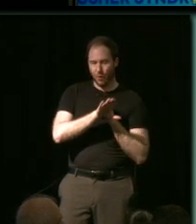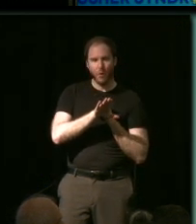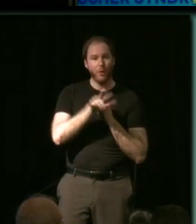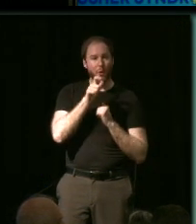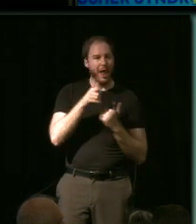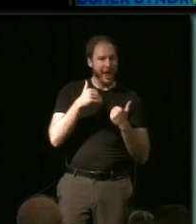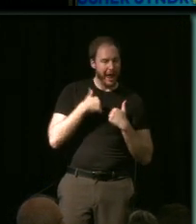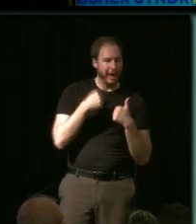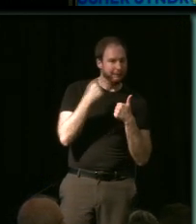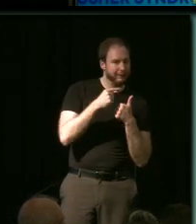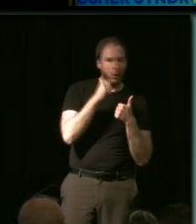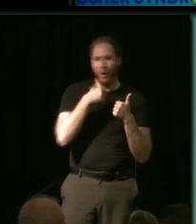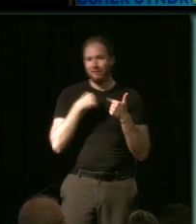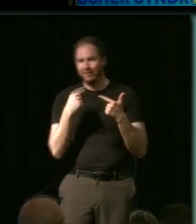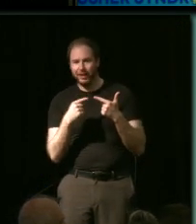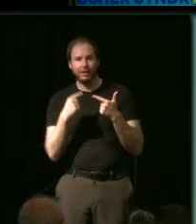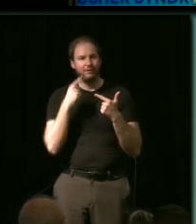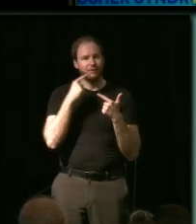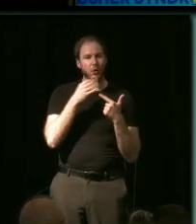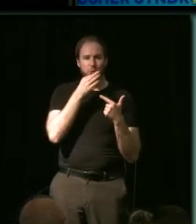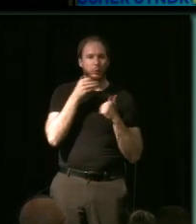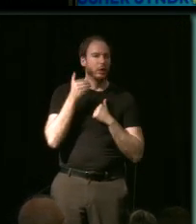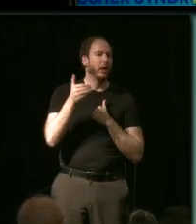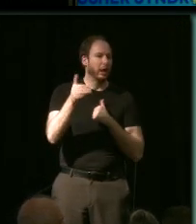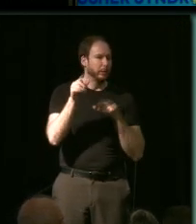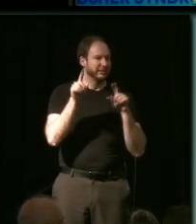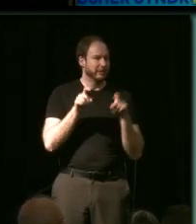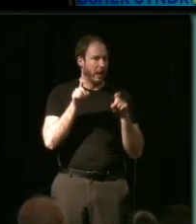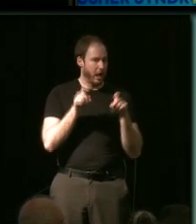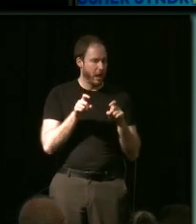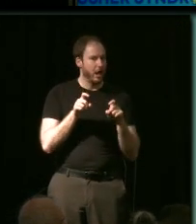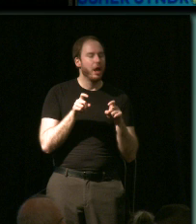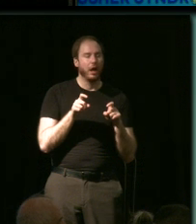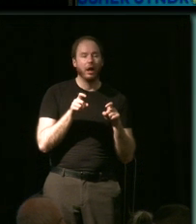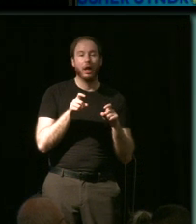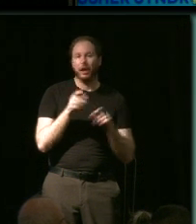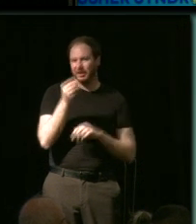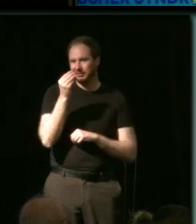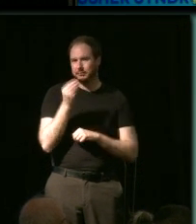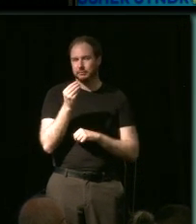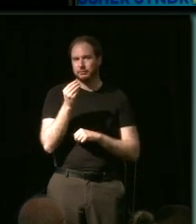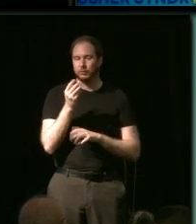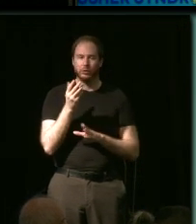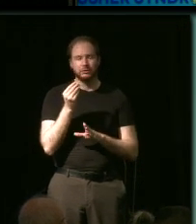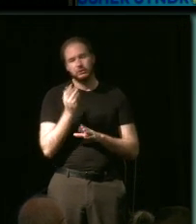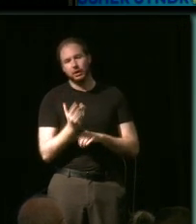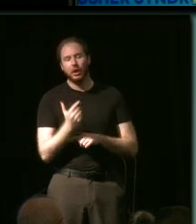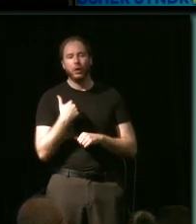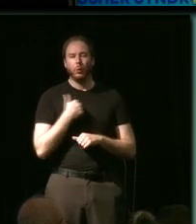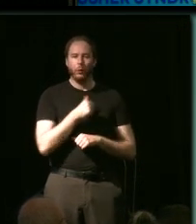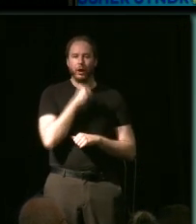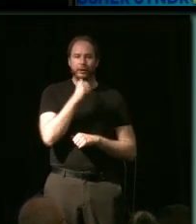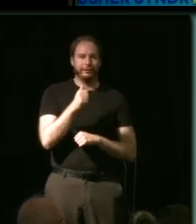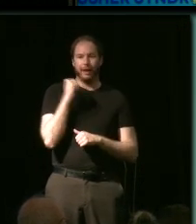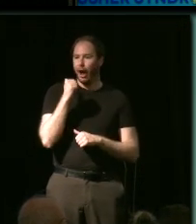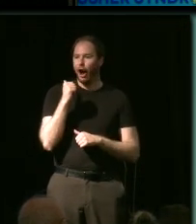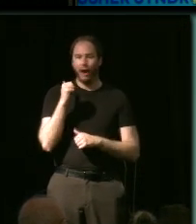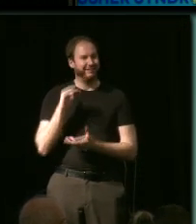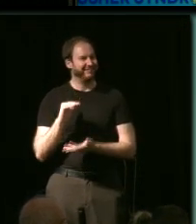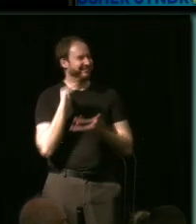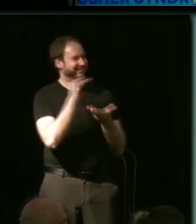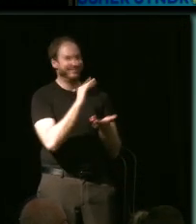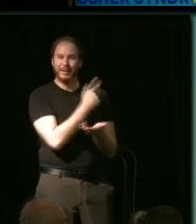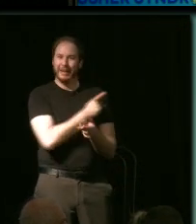who might be candidates for that upcoming study. As a side note, we would never just hand over a list of